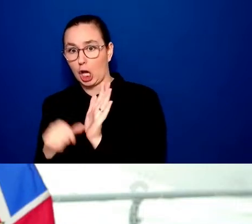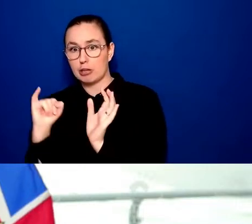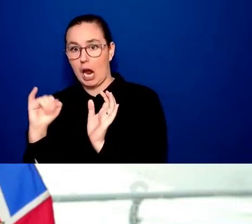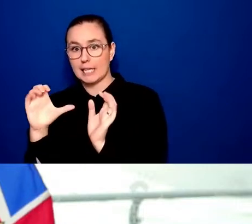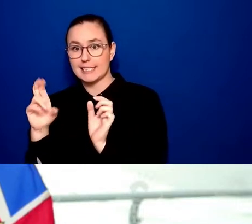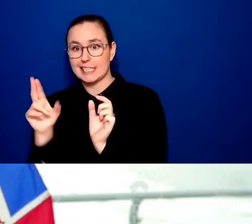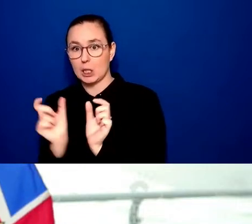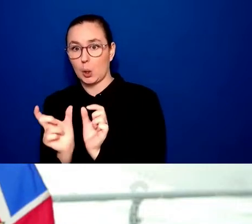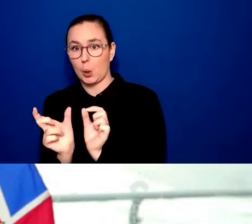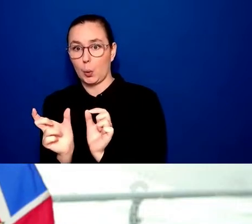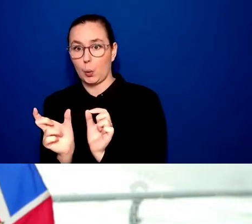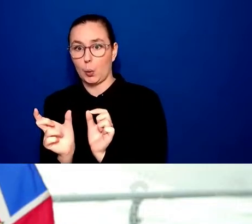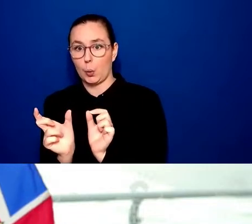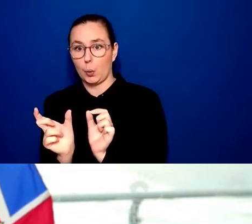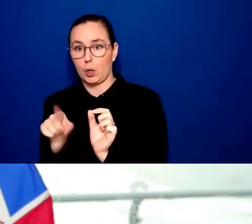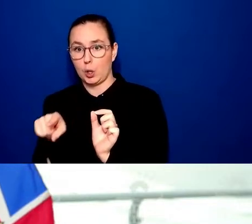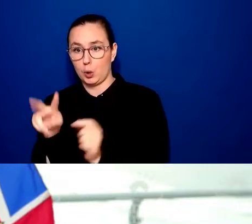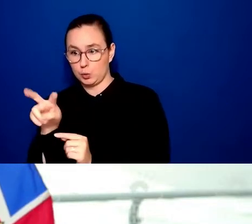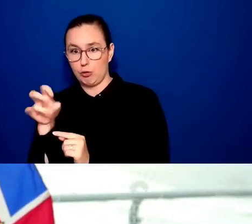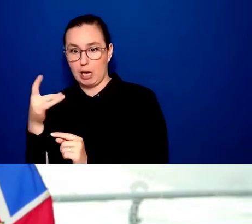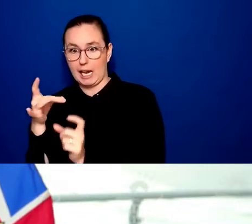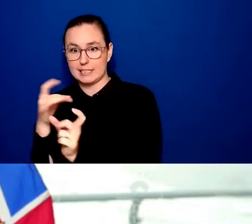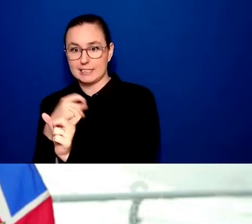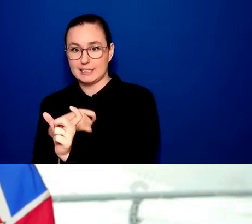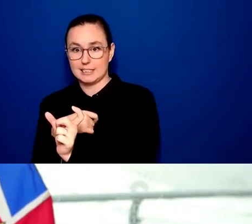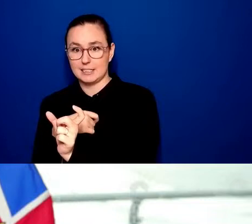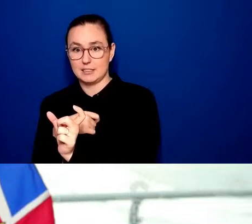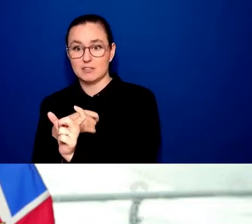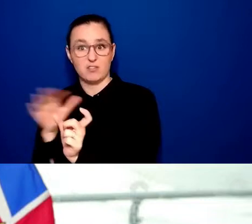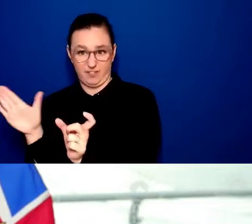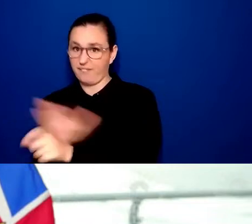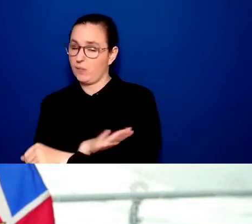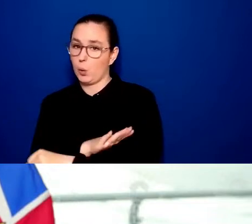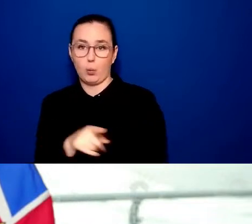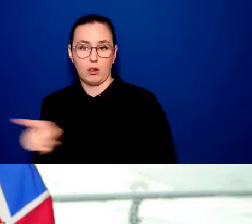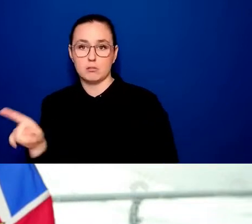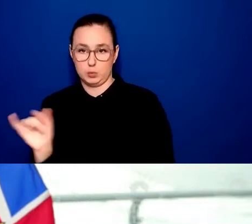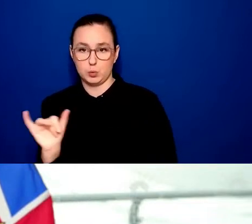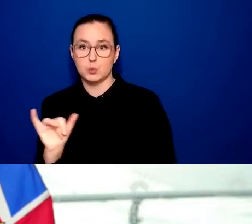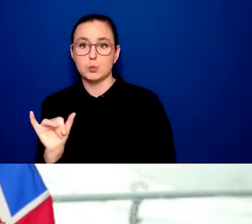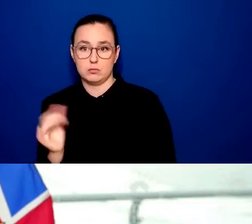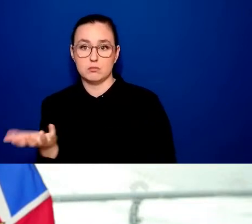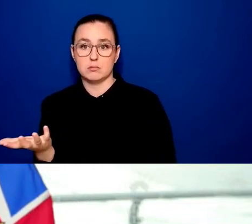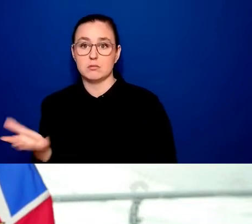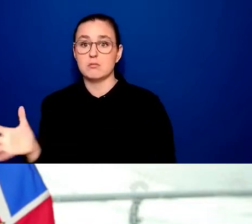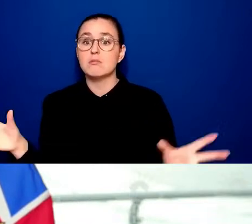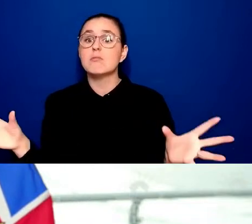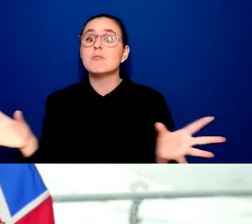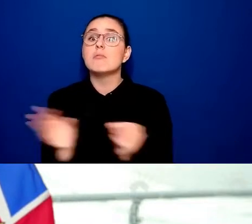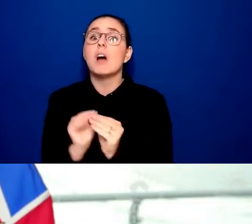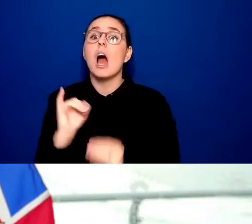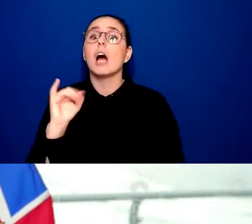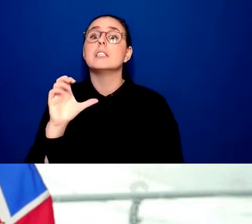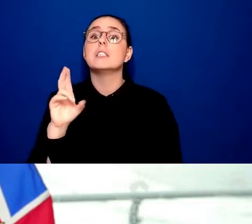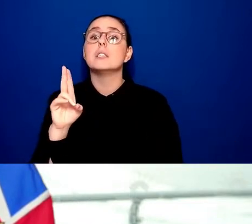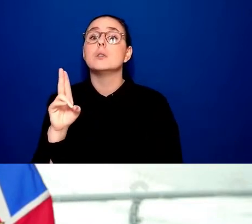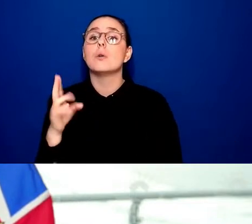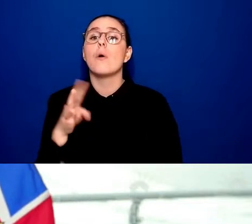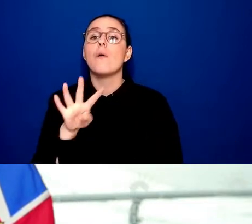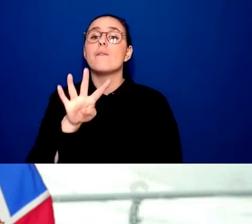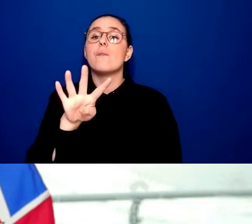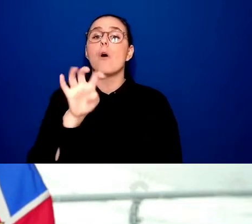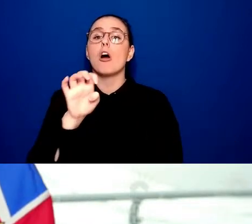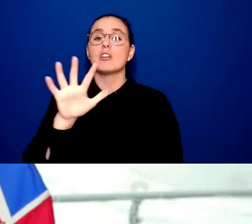the 218 surge beds, are also full. So the total critical care occupancy today is 453